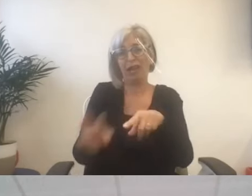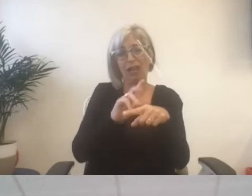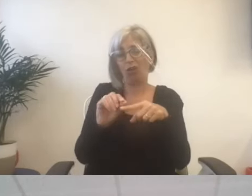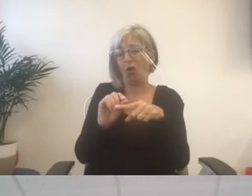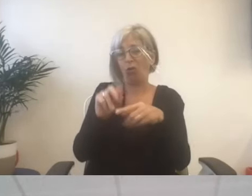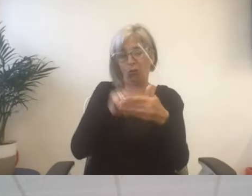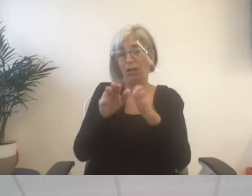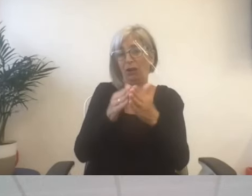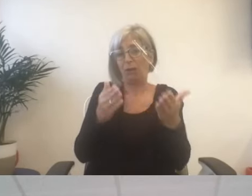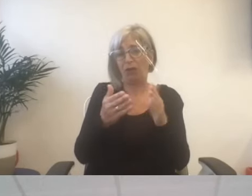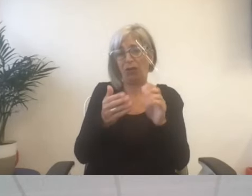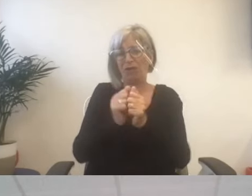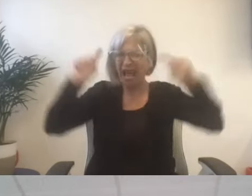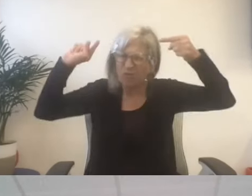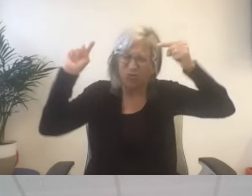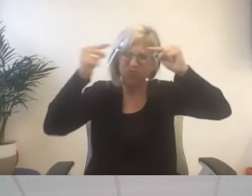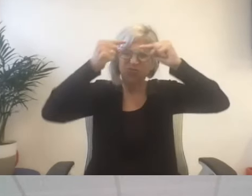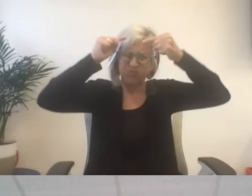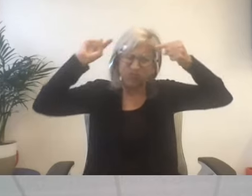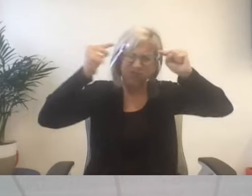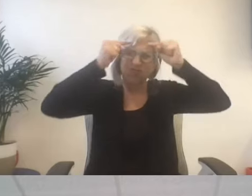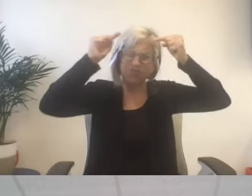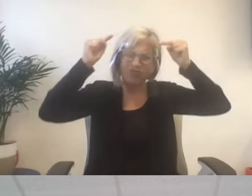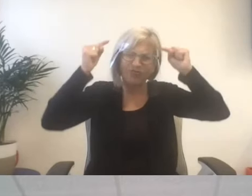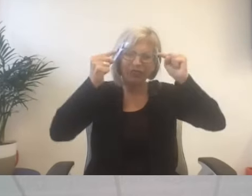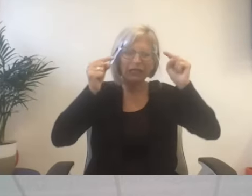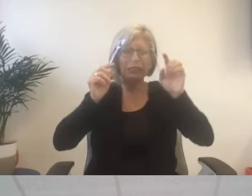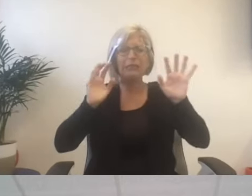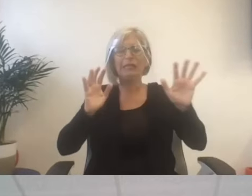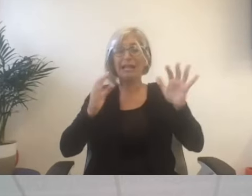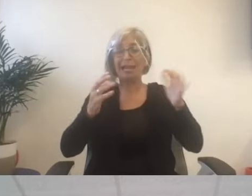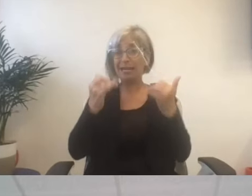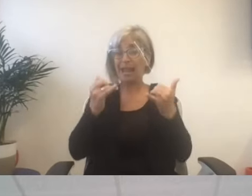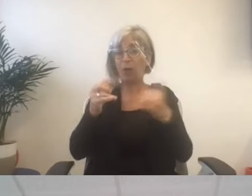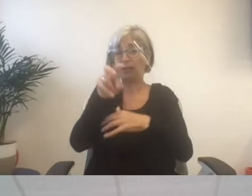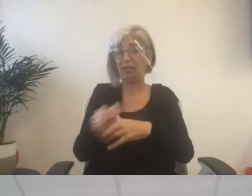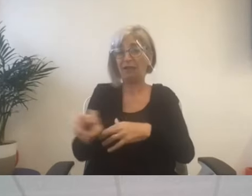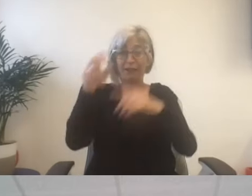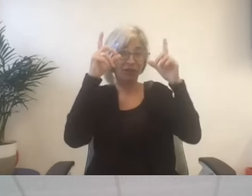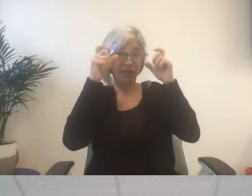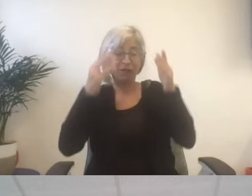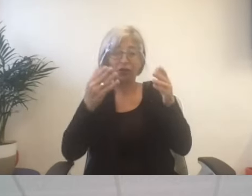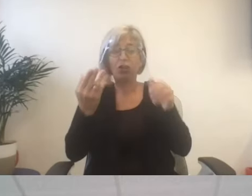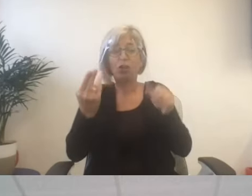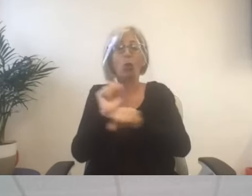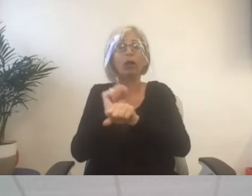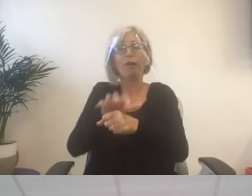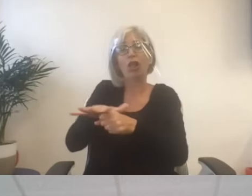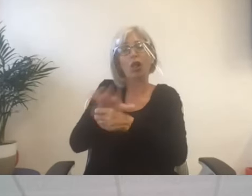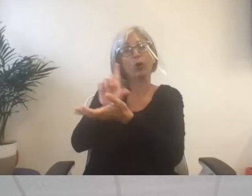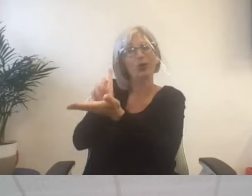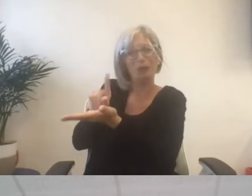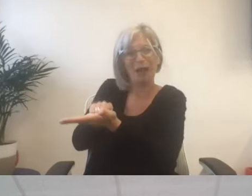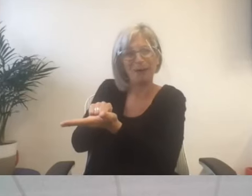without suffering massive migraines. And he had to swap careers. He's now a freelance photographer working for a local newspaper. And